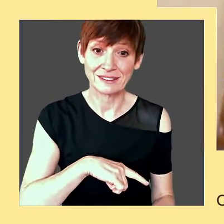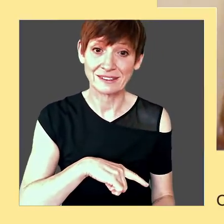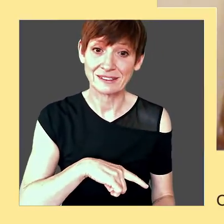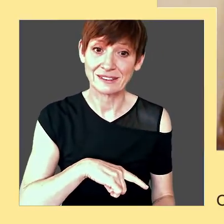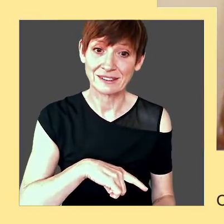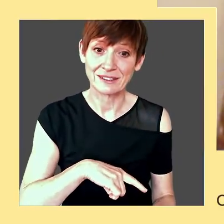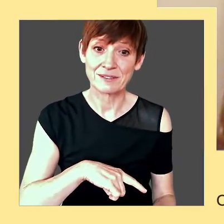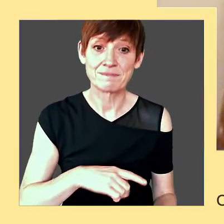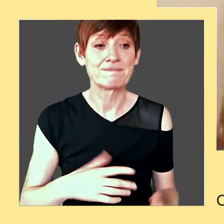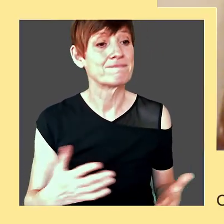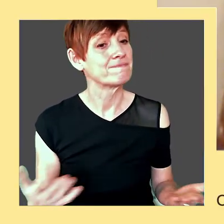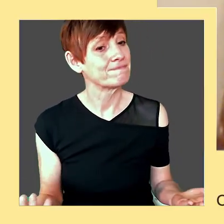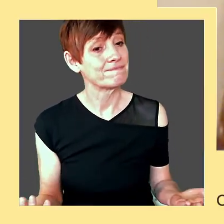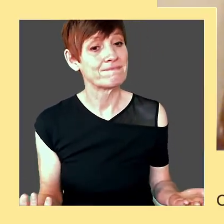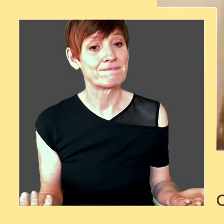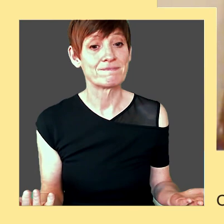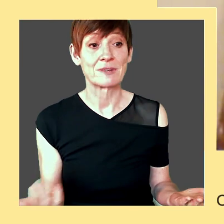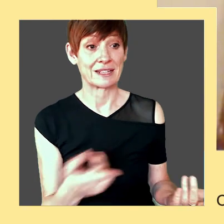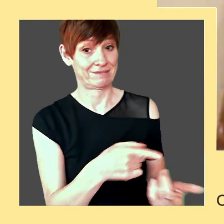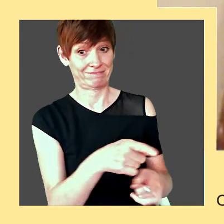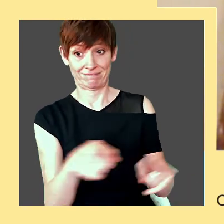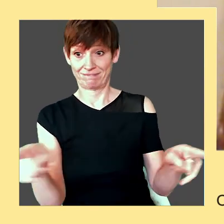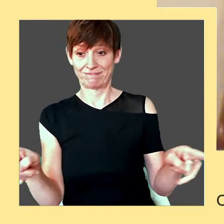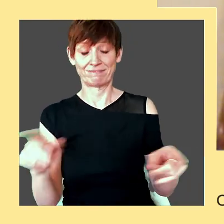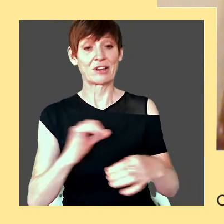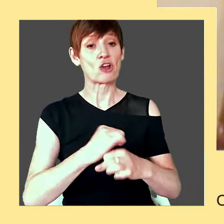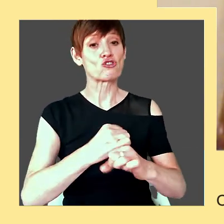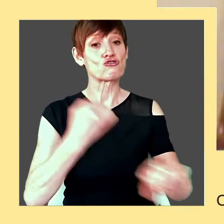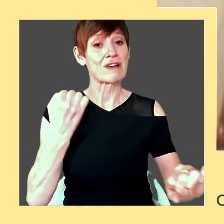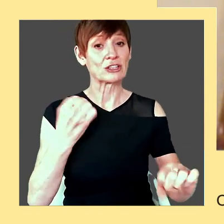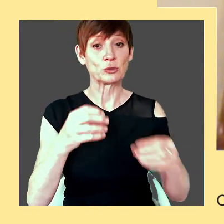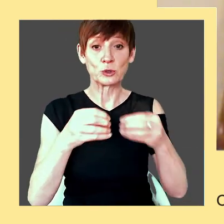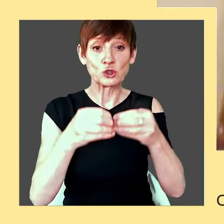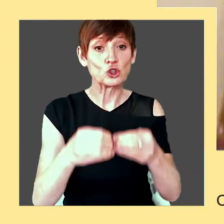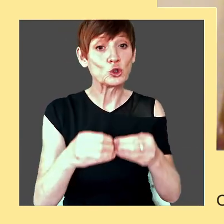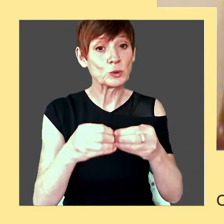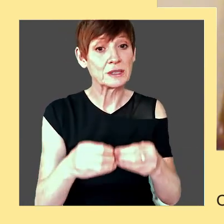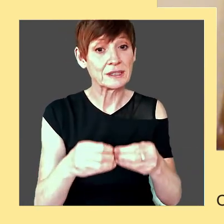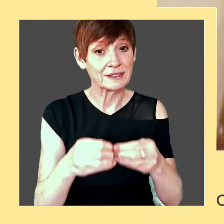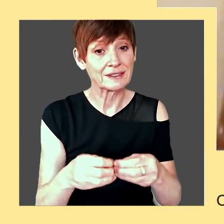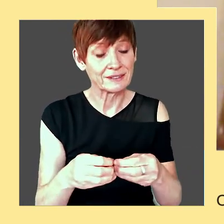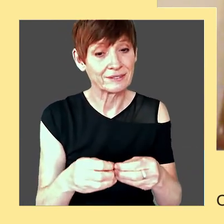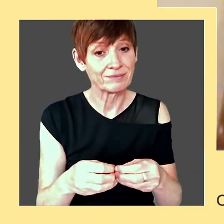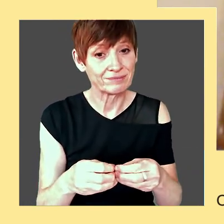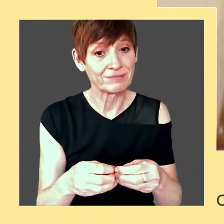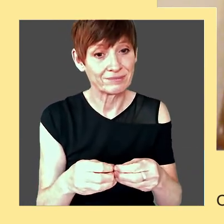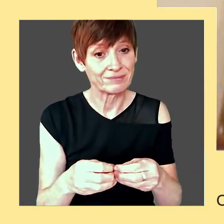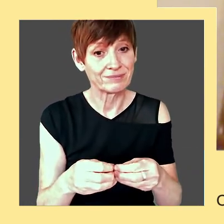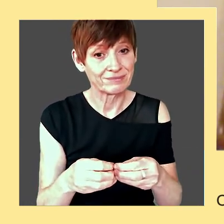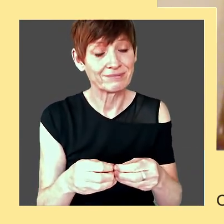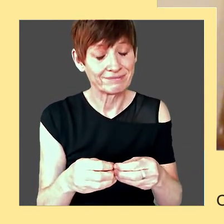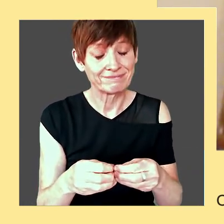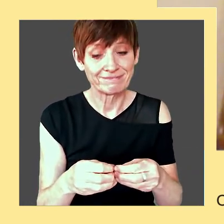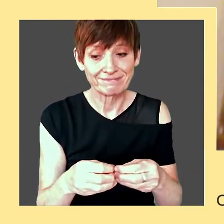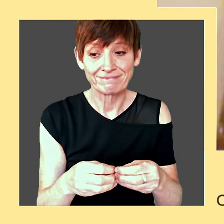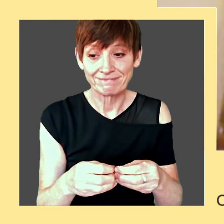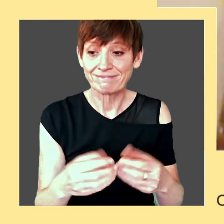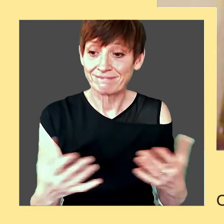work. For example, now graduate students exactly feeling that situation,